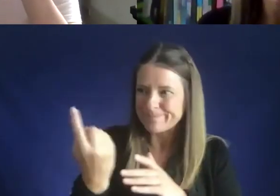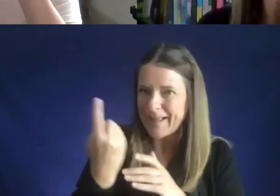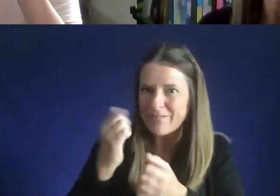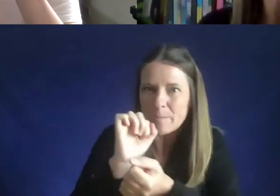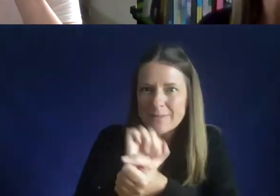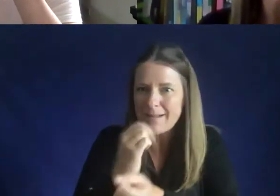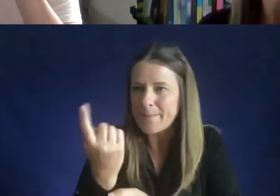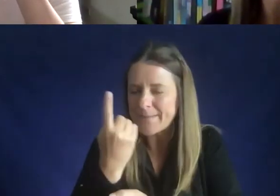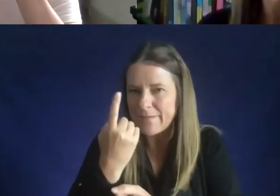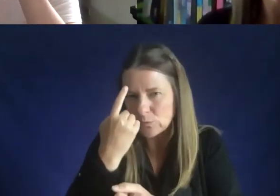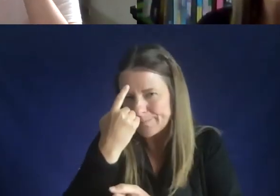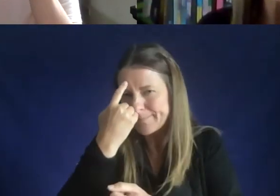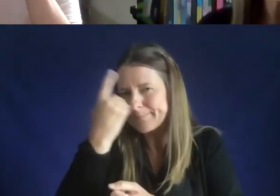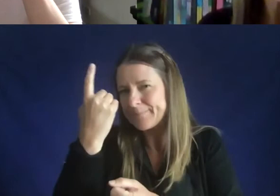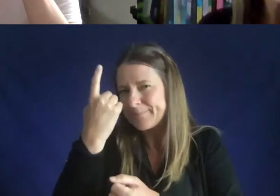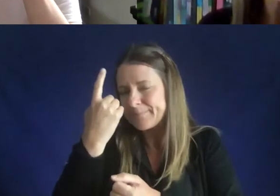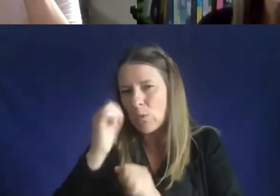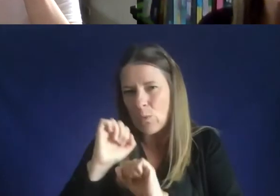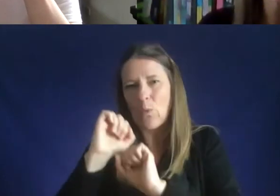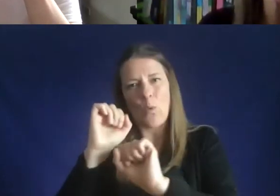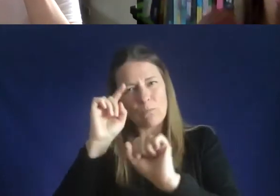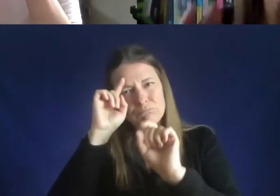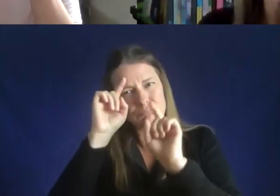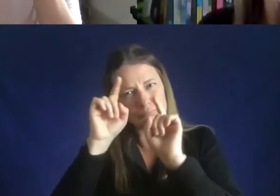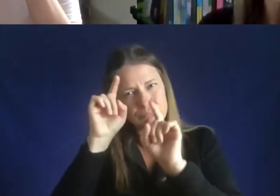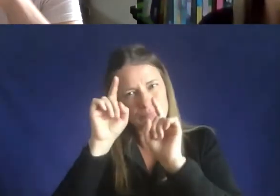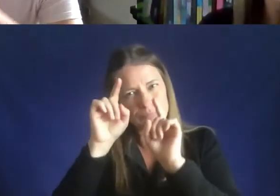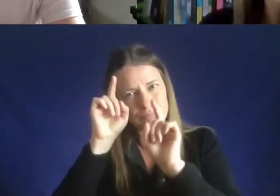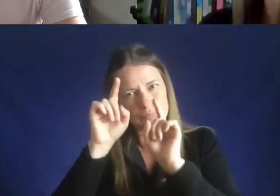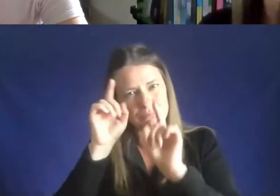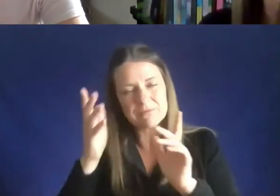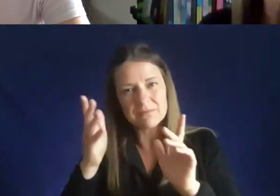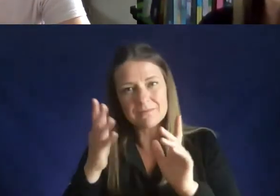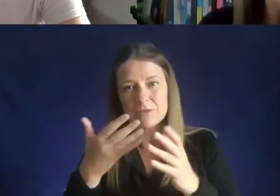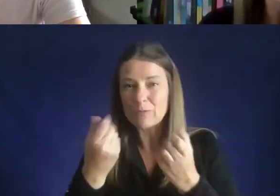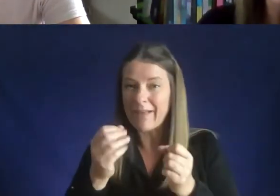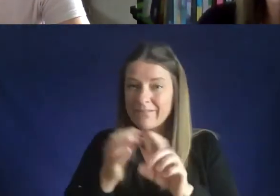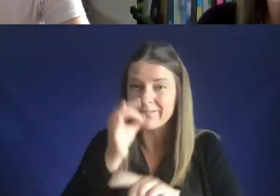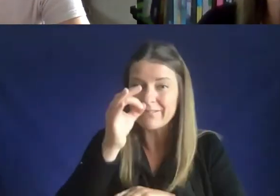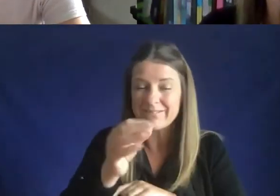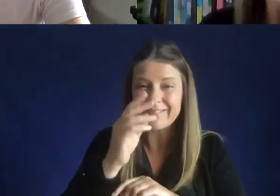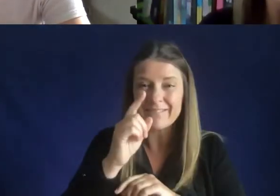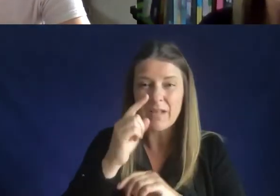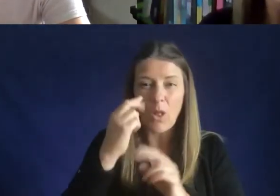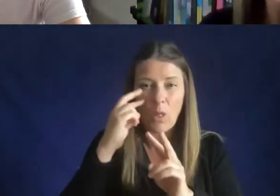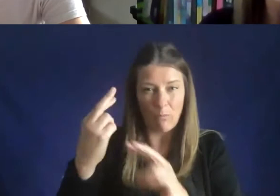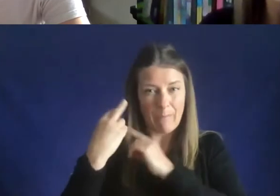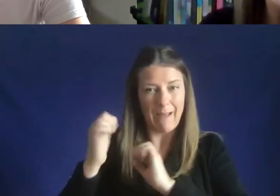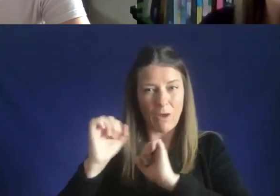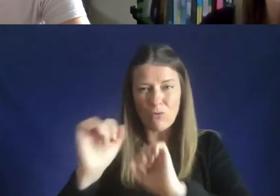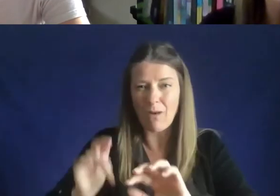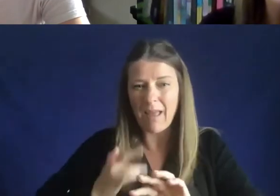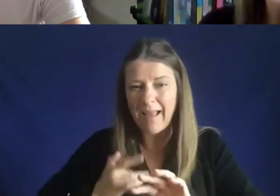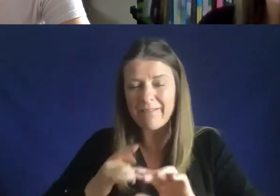So I think I've really enjoyed that, as well as the invitations for like reflection on your own life and kind of